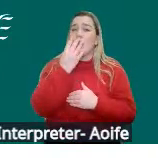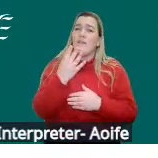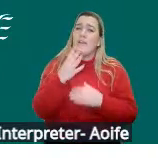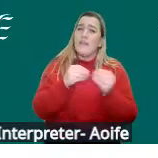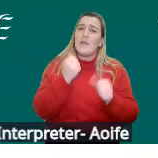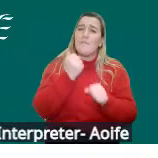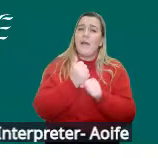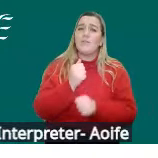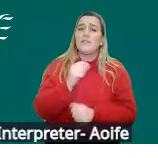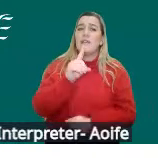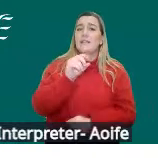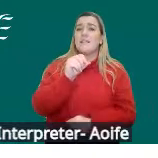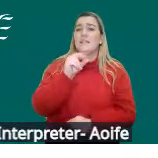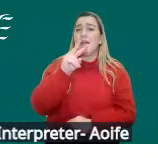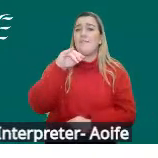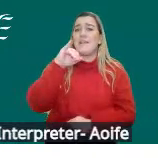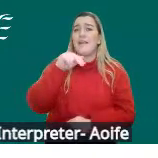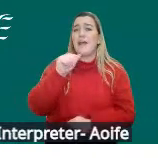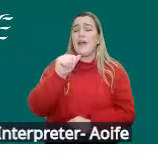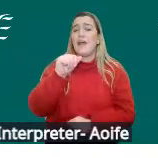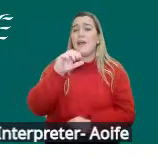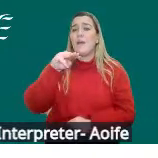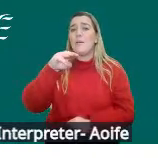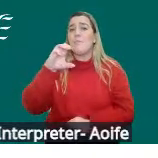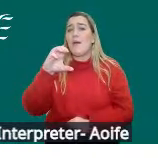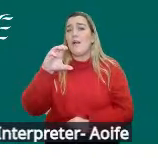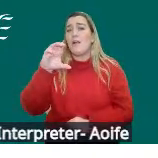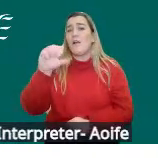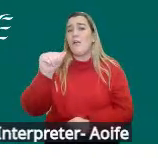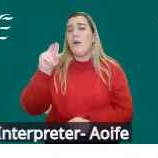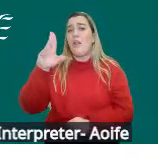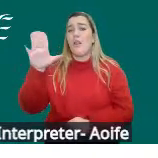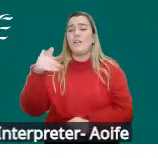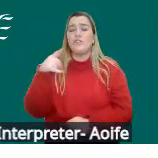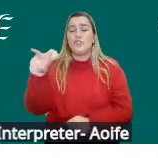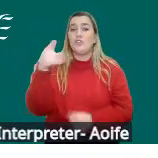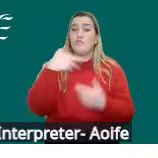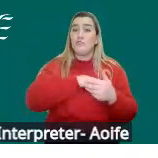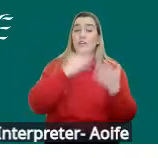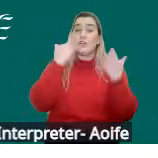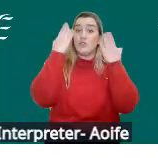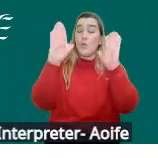4 documentary is that she shone a light on the menopause, and then that kind of